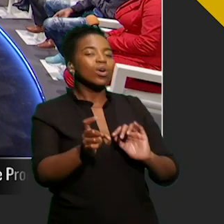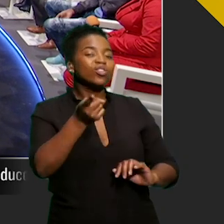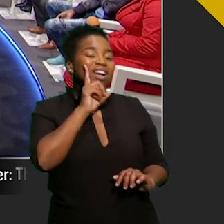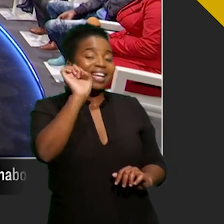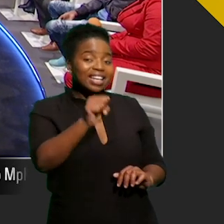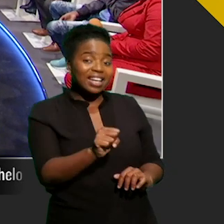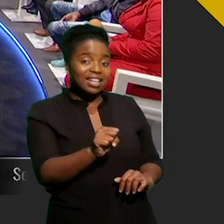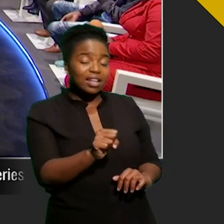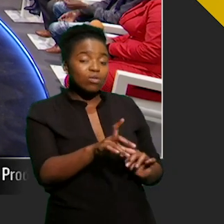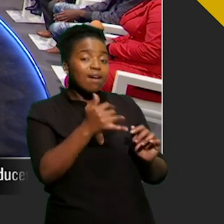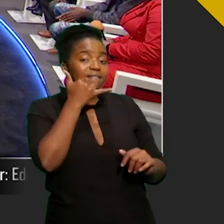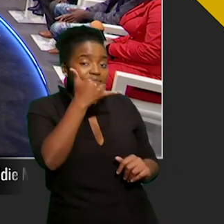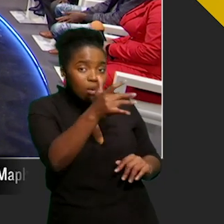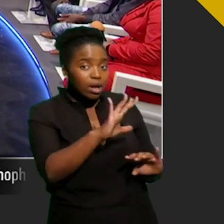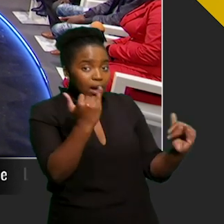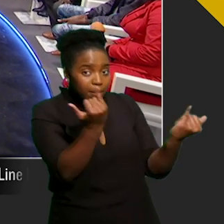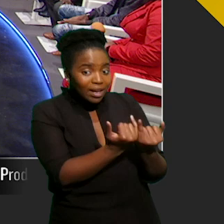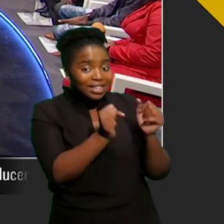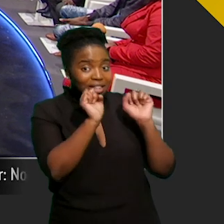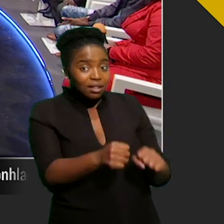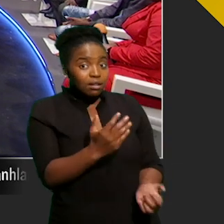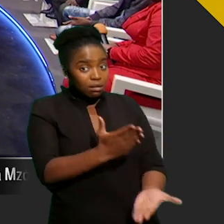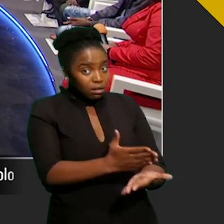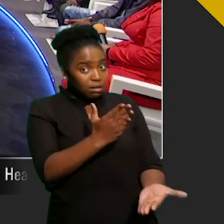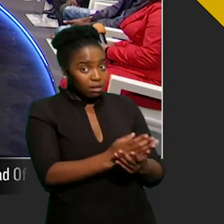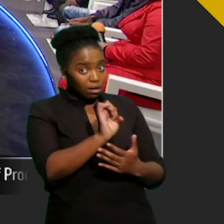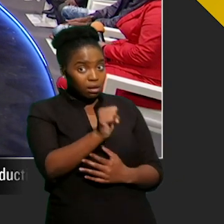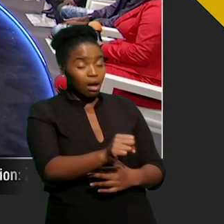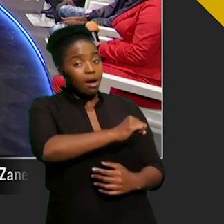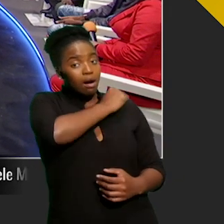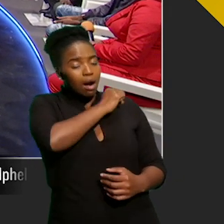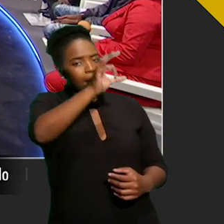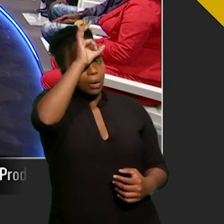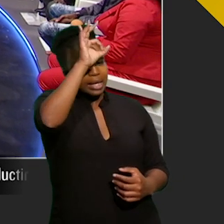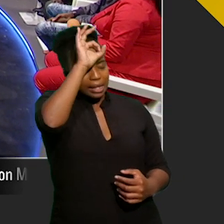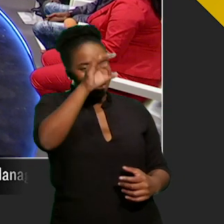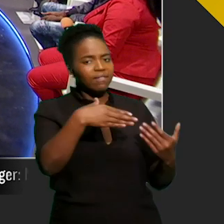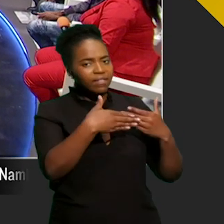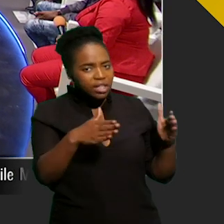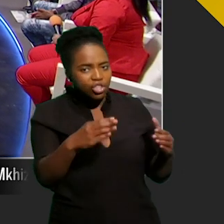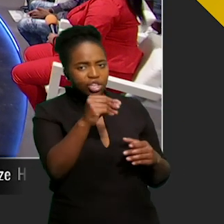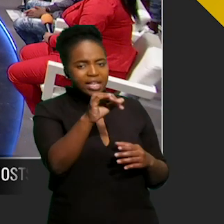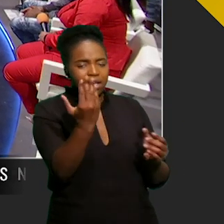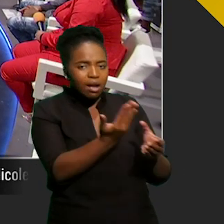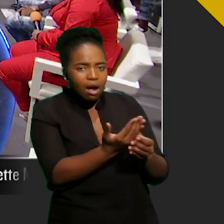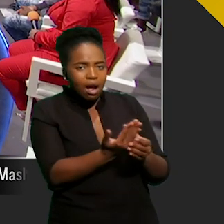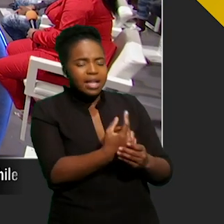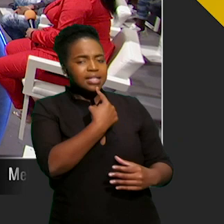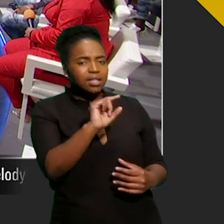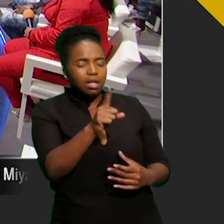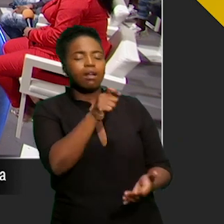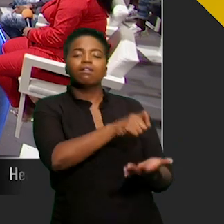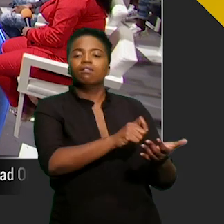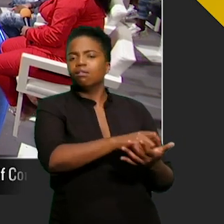You verify. You call that company. Was your bike robbed? Yes. Police. What is the police case? Did you open a police case? What is the police case? And